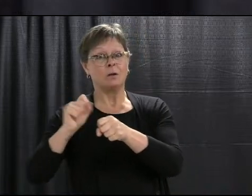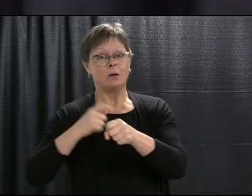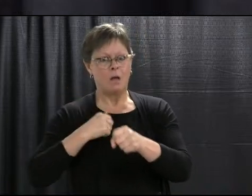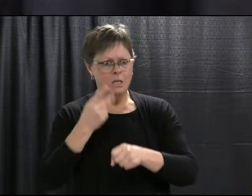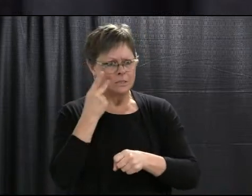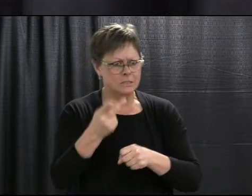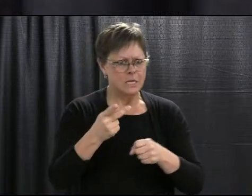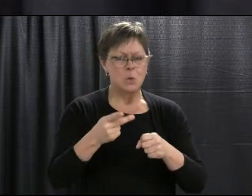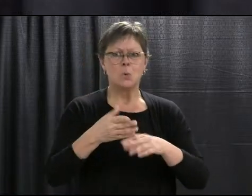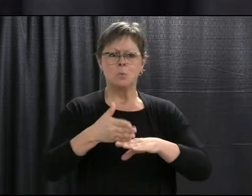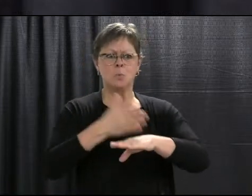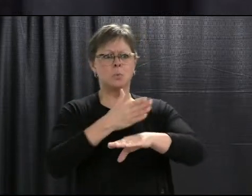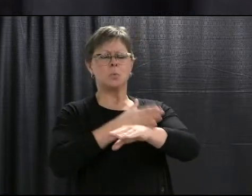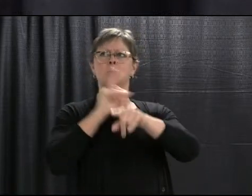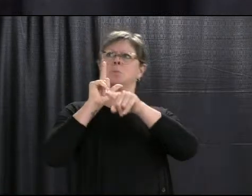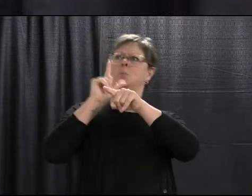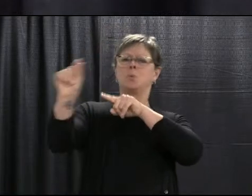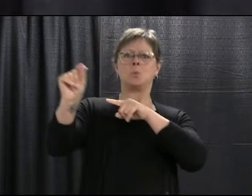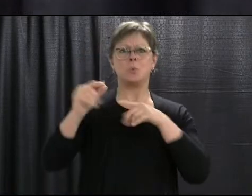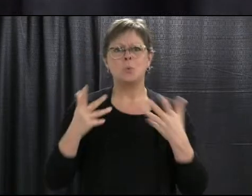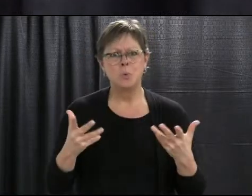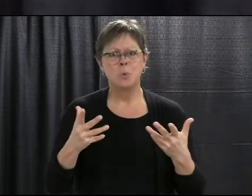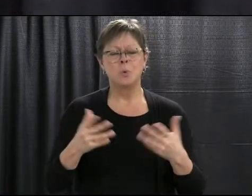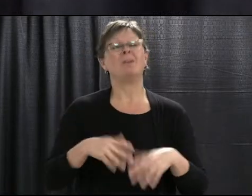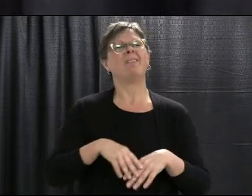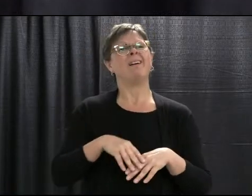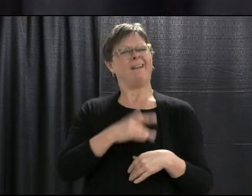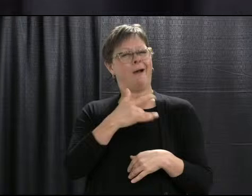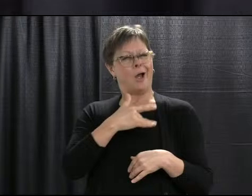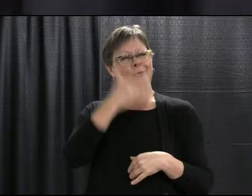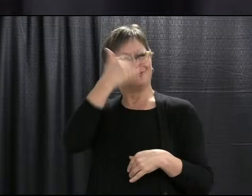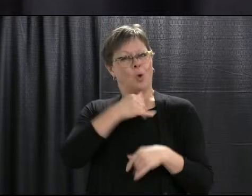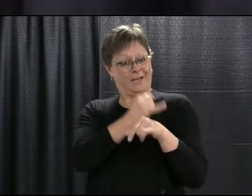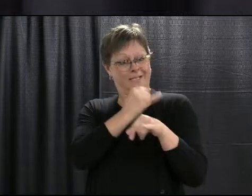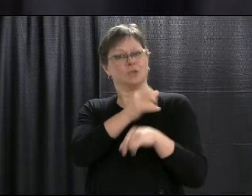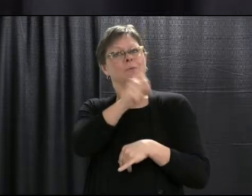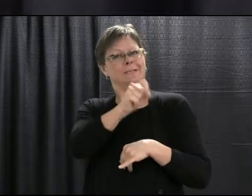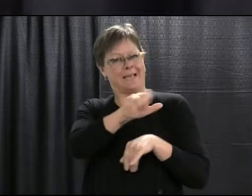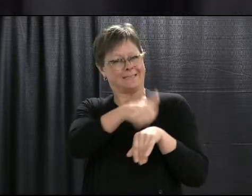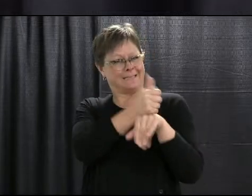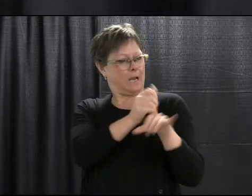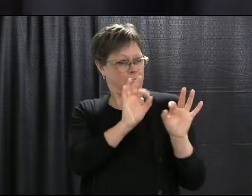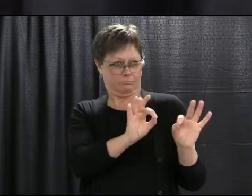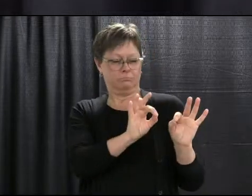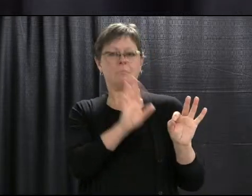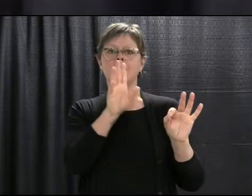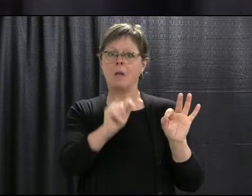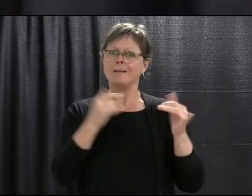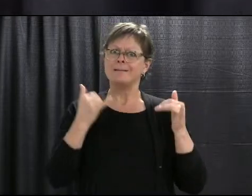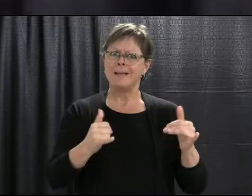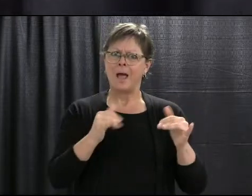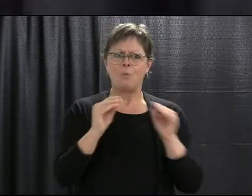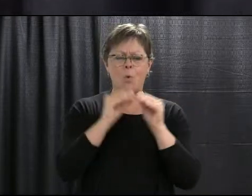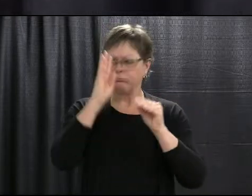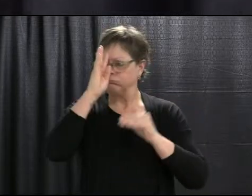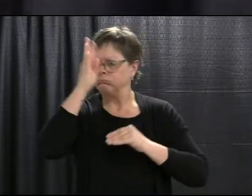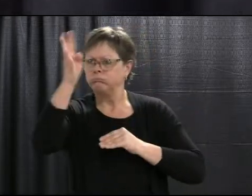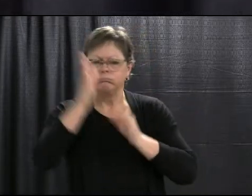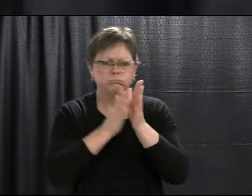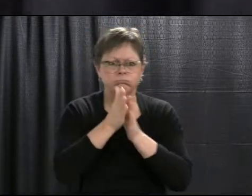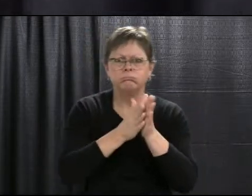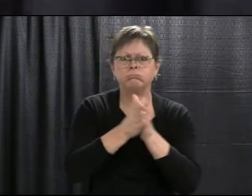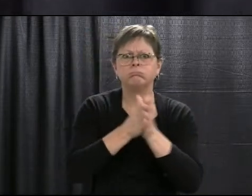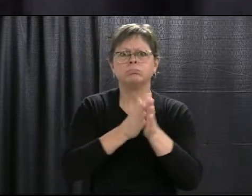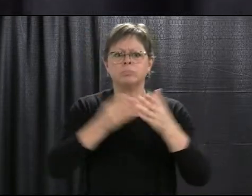the future looks even brighter. Apart from our new Cardiovascular and Stroke Institute, you know, we continue down the pathway of innovation. We're looking at prehab